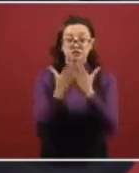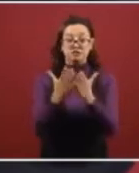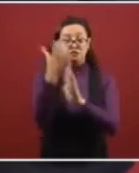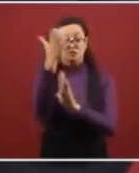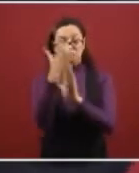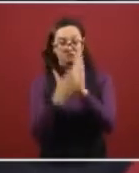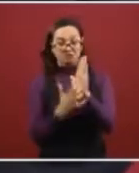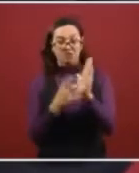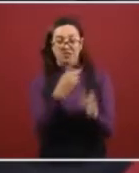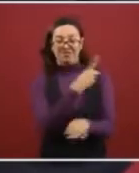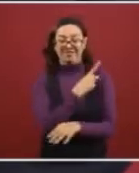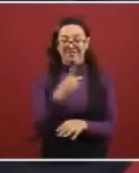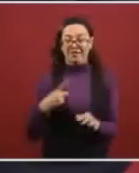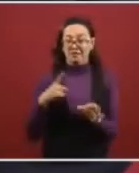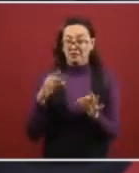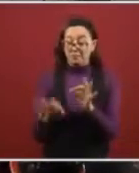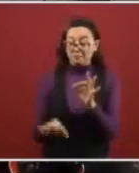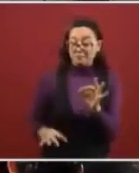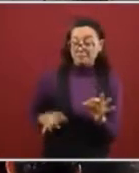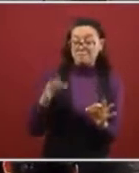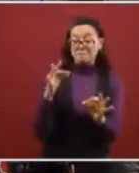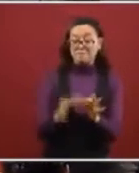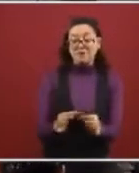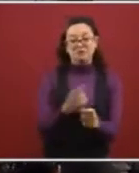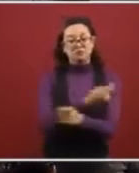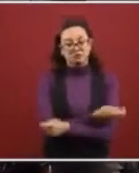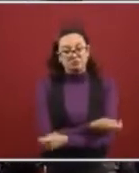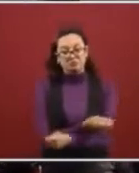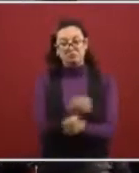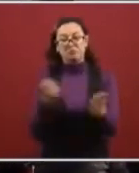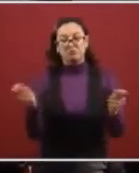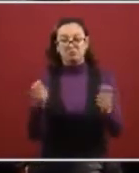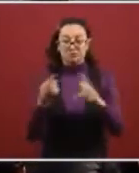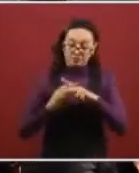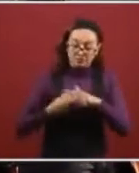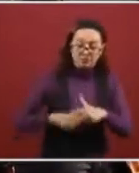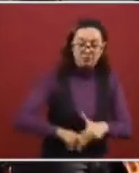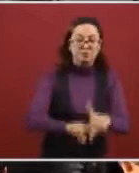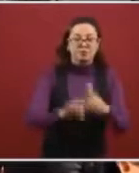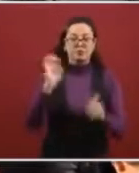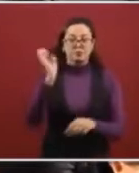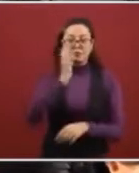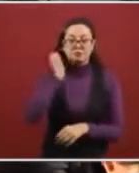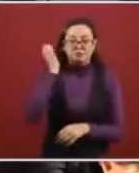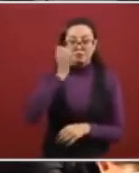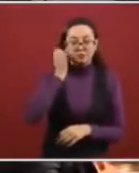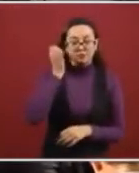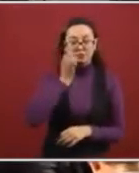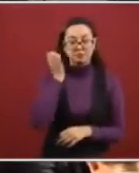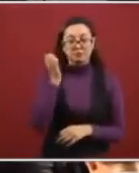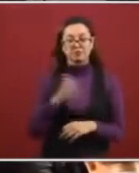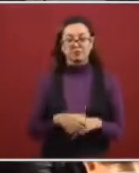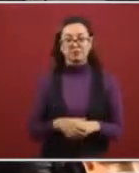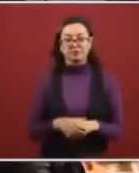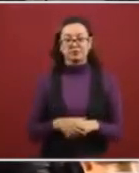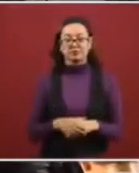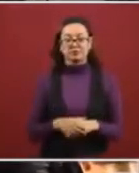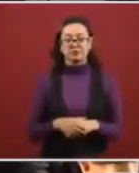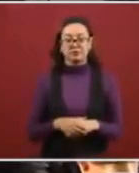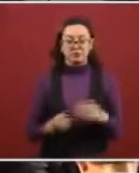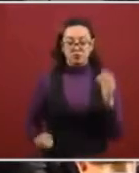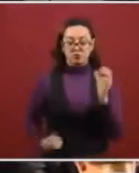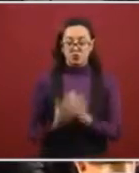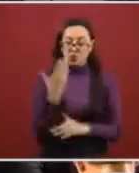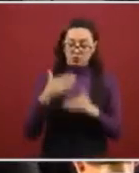millones de libros de texto tienen que estar distribuidos have to be distributed en el inicio at the initiation clases, of nuevo classes ciclo